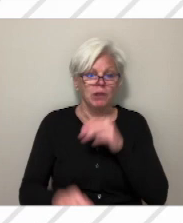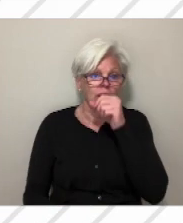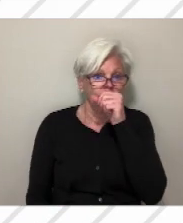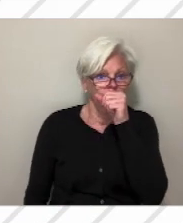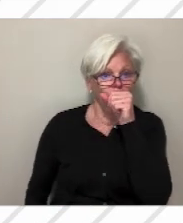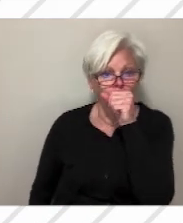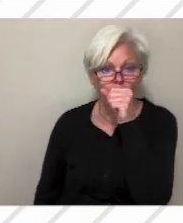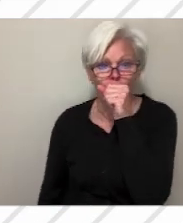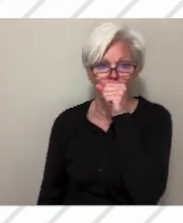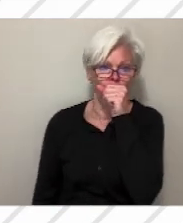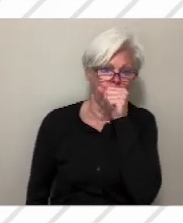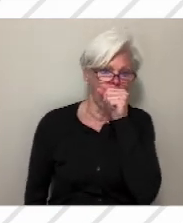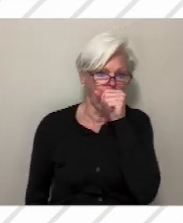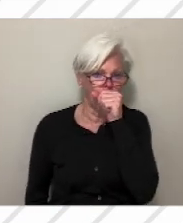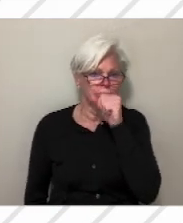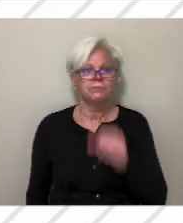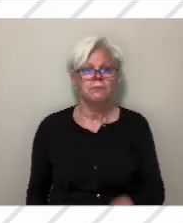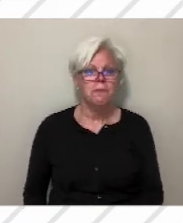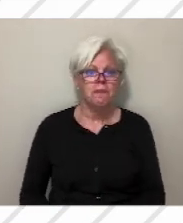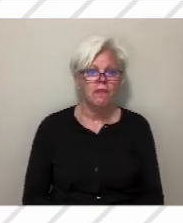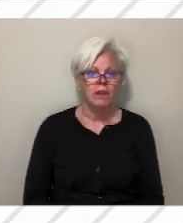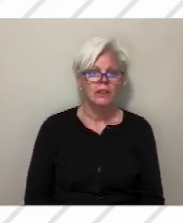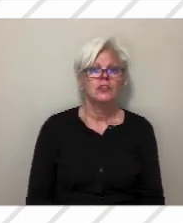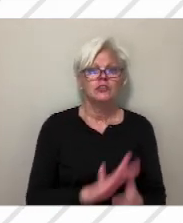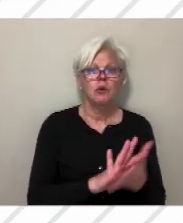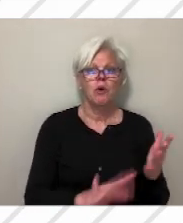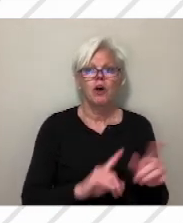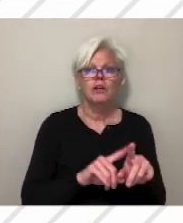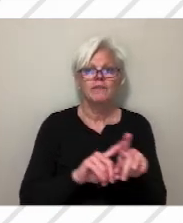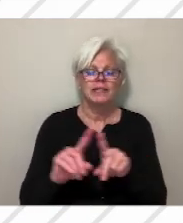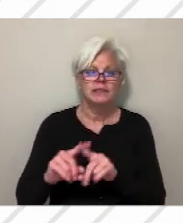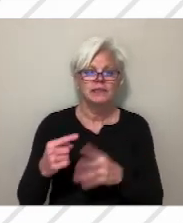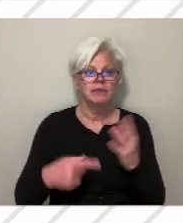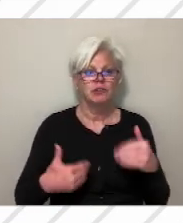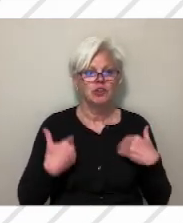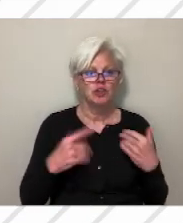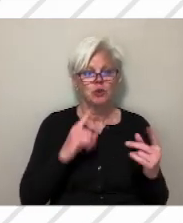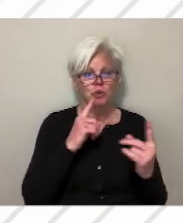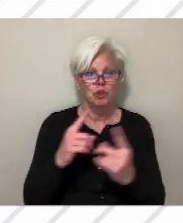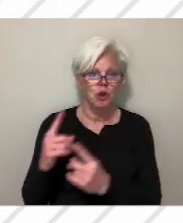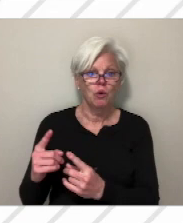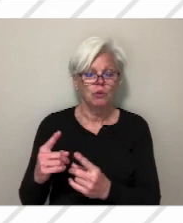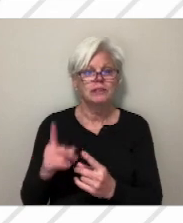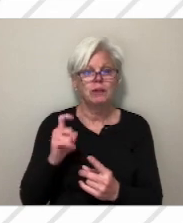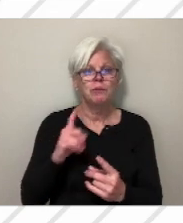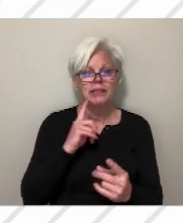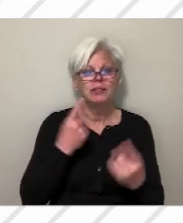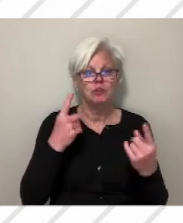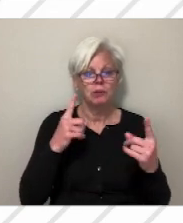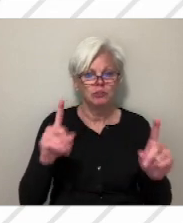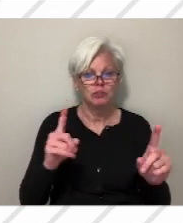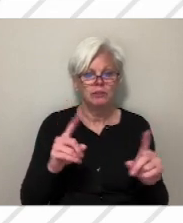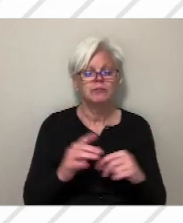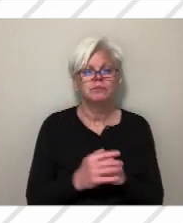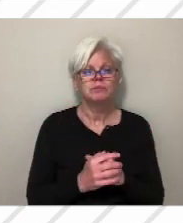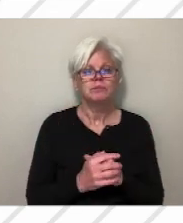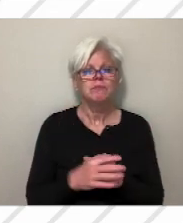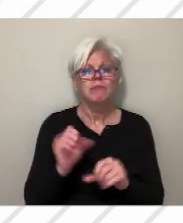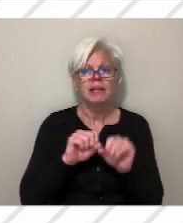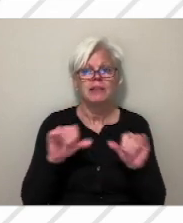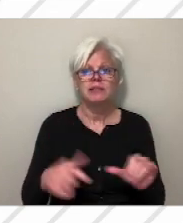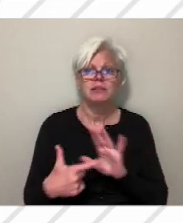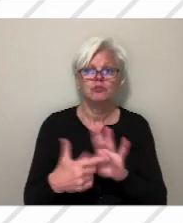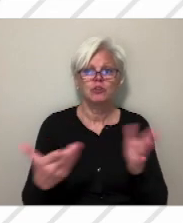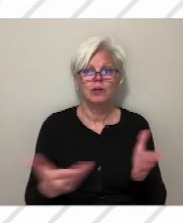So as we consider all of these different youth goals that we aim to achieve and the systems reflected here in this